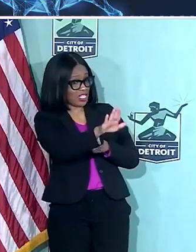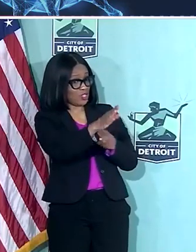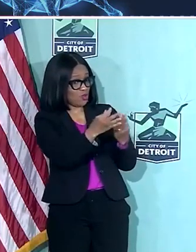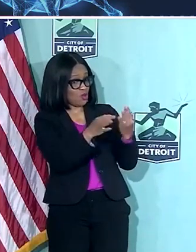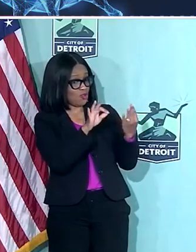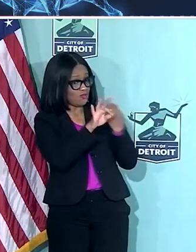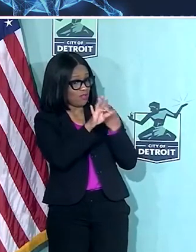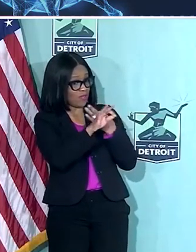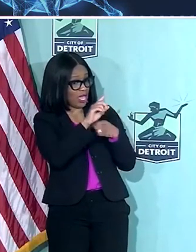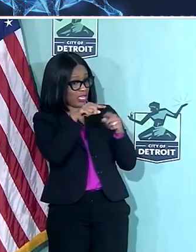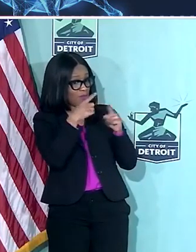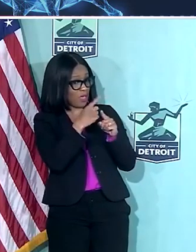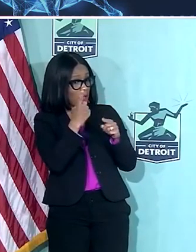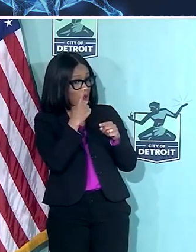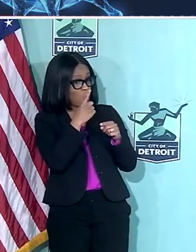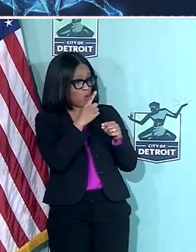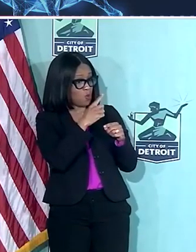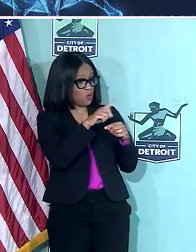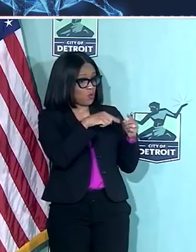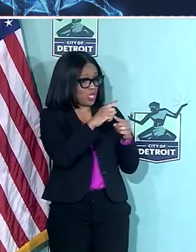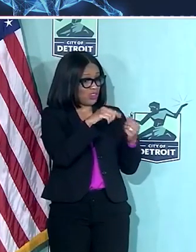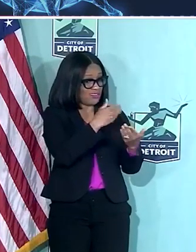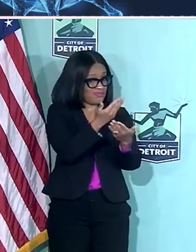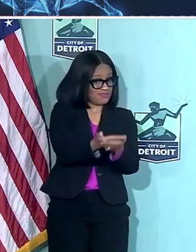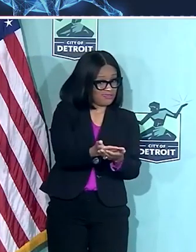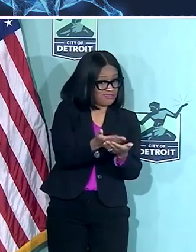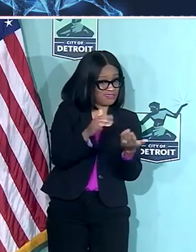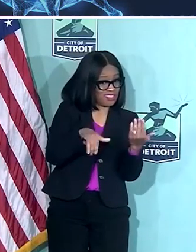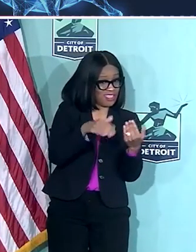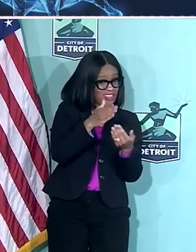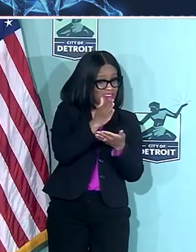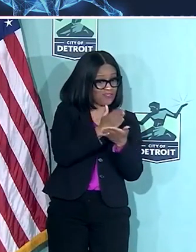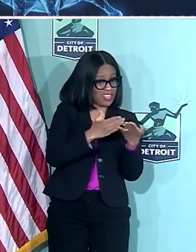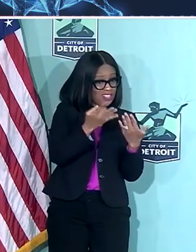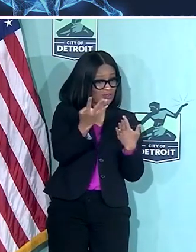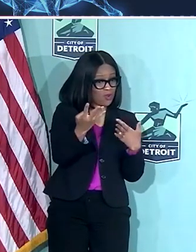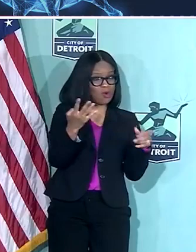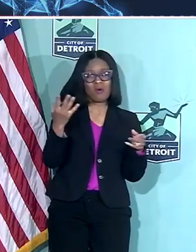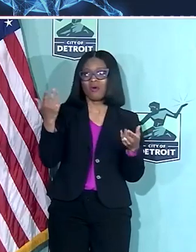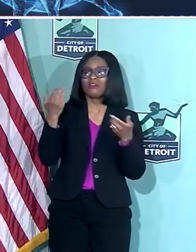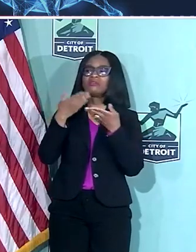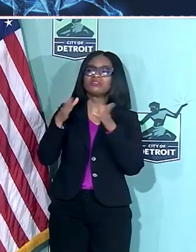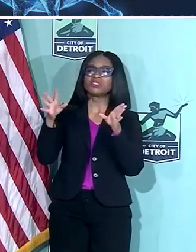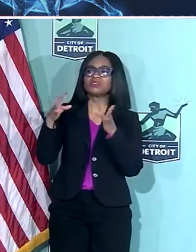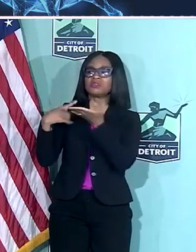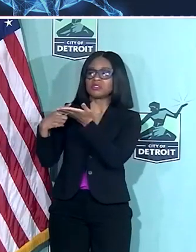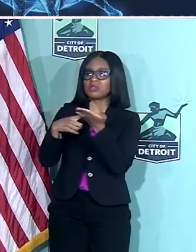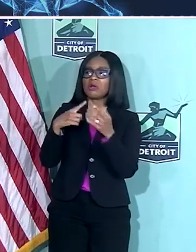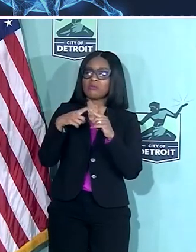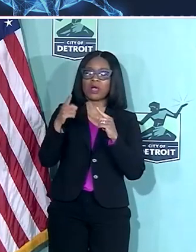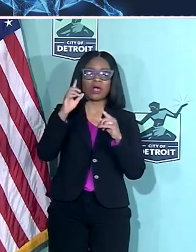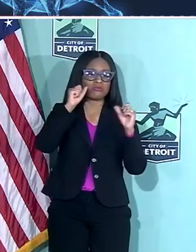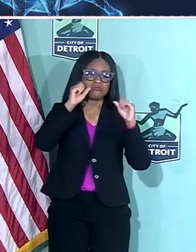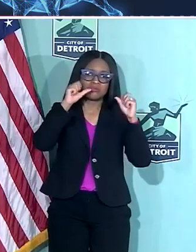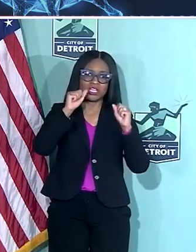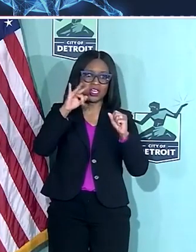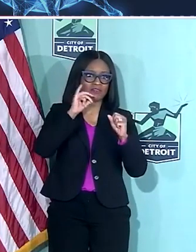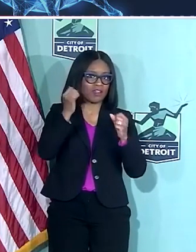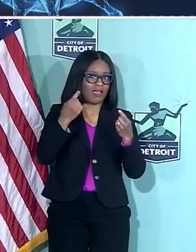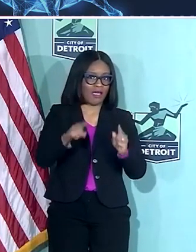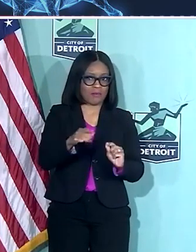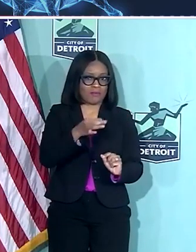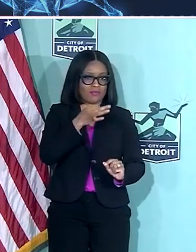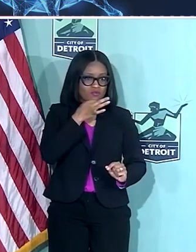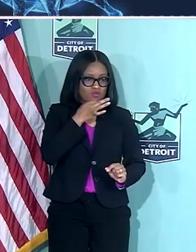4? We've talked in general, but I would be very surprised if it doesn't come quickly. It appears they